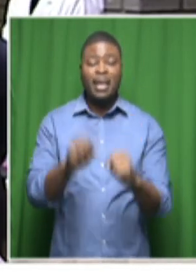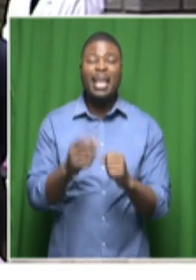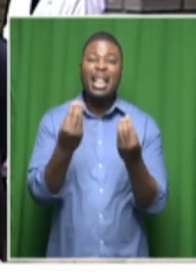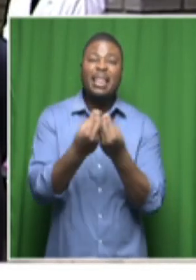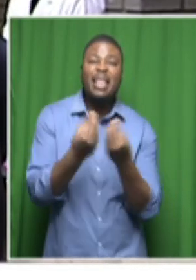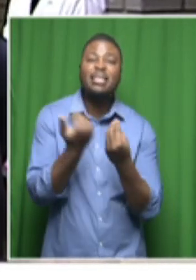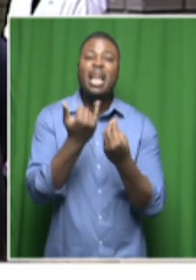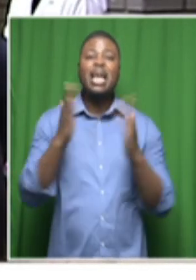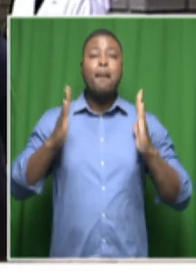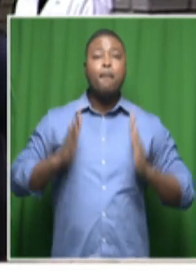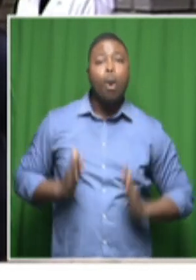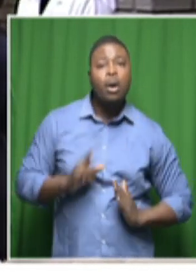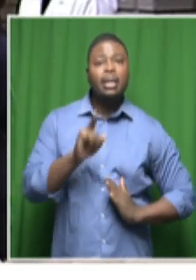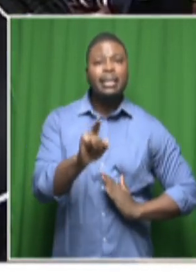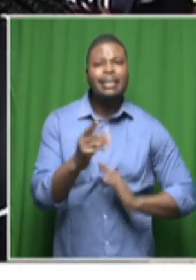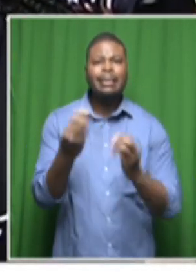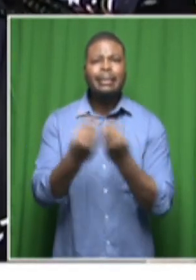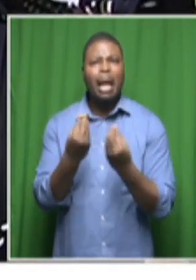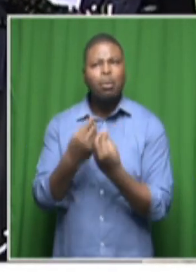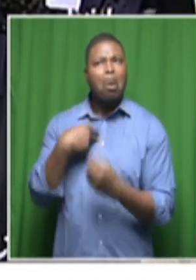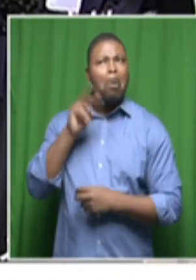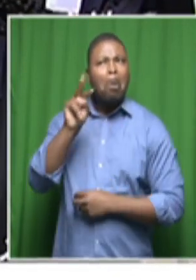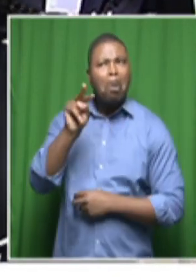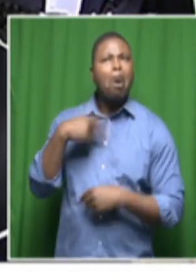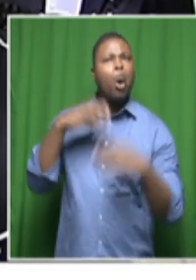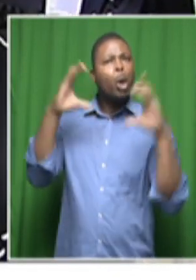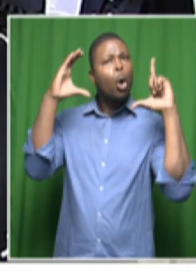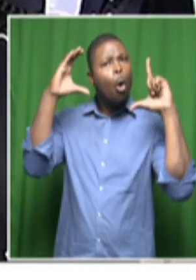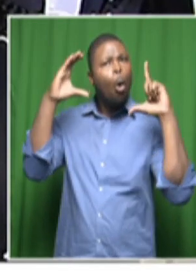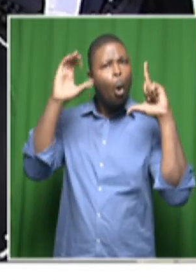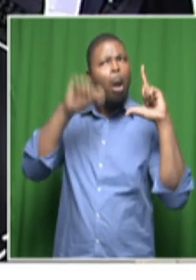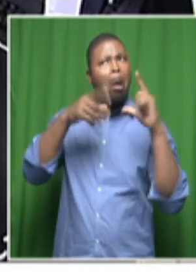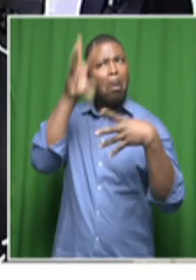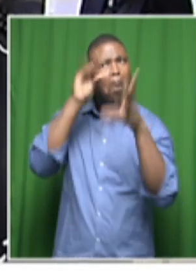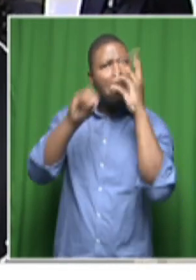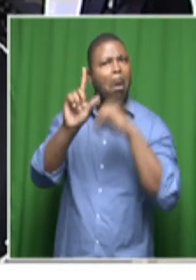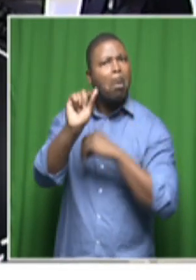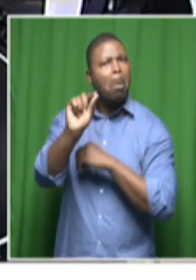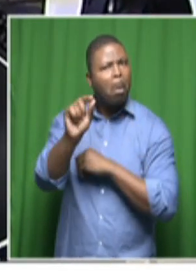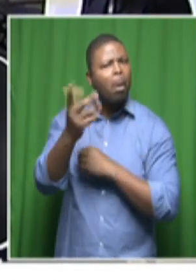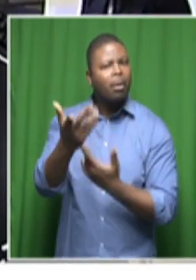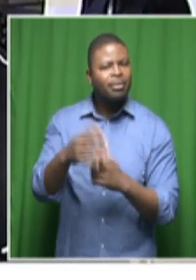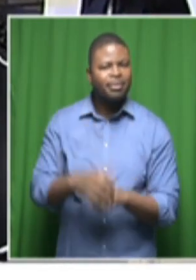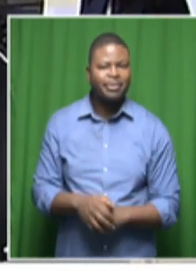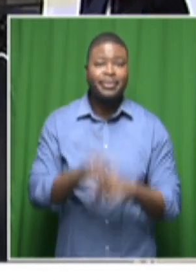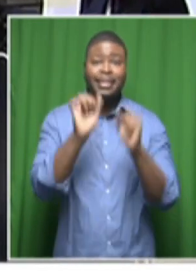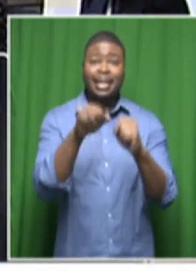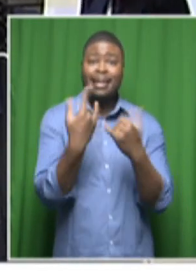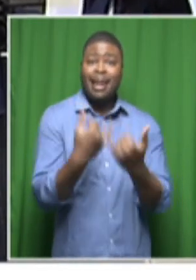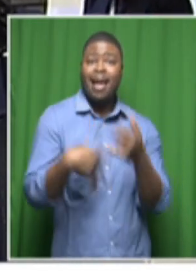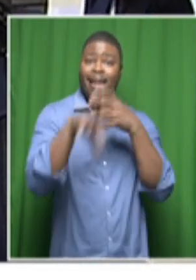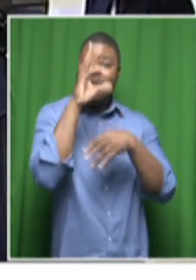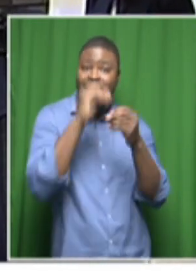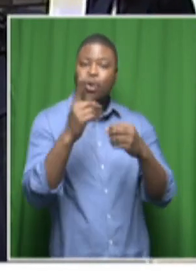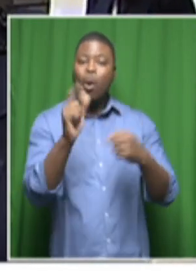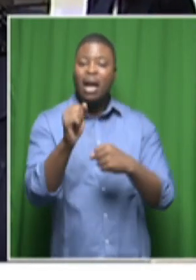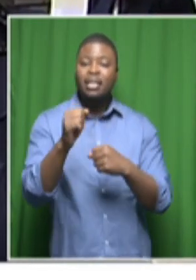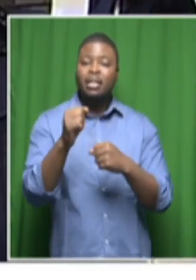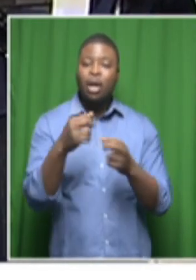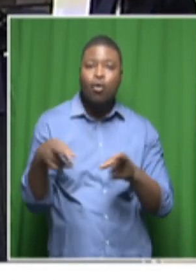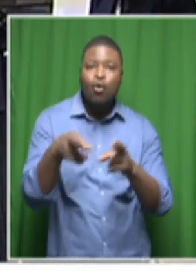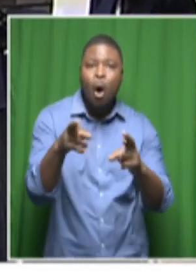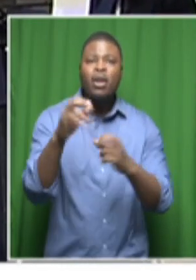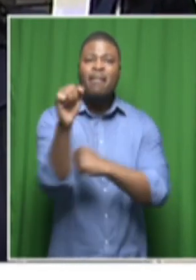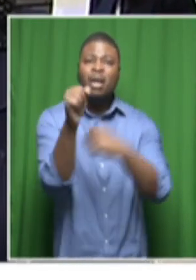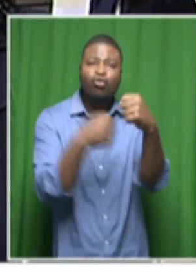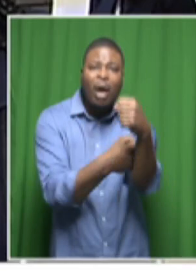was really cool. I enjoyed it here. So I learned about road and infrastructure and civil engineering, basically the whole